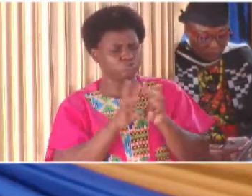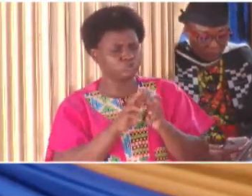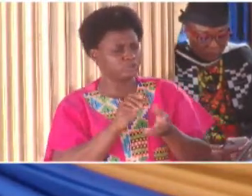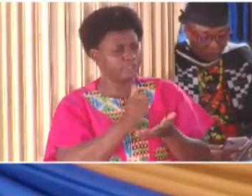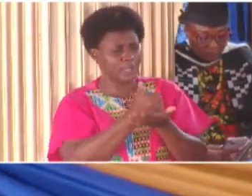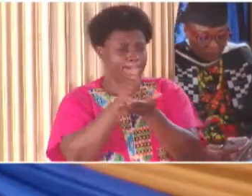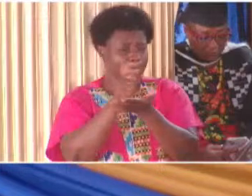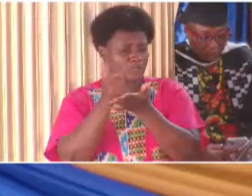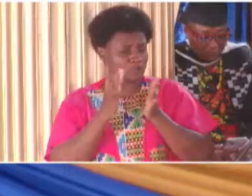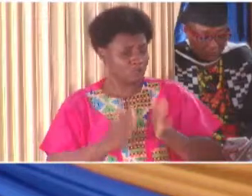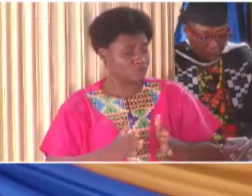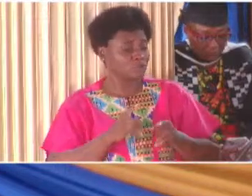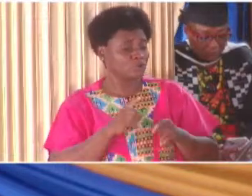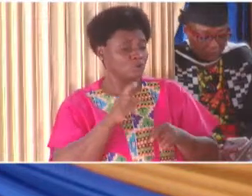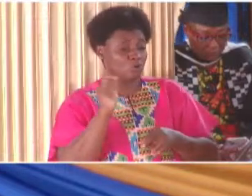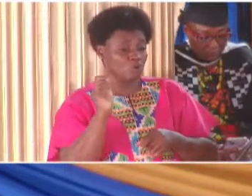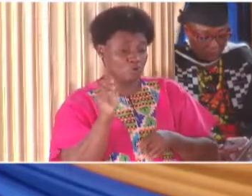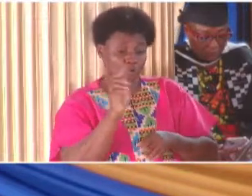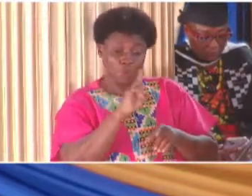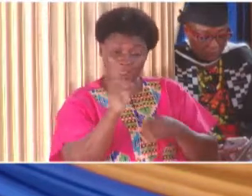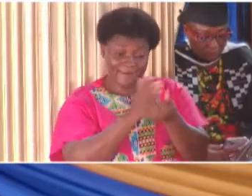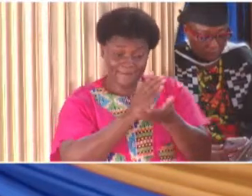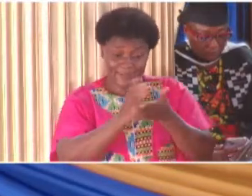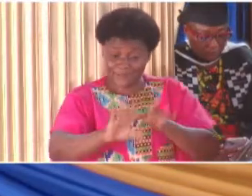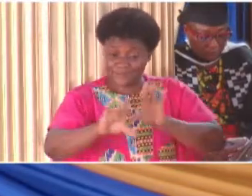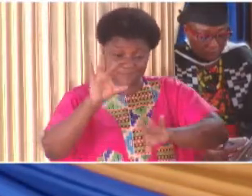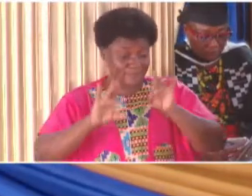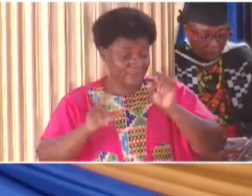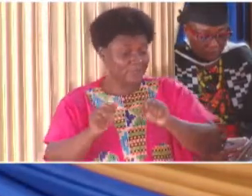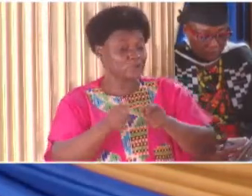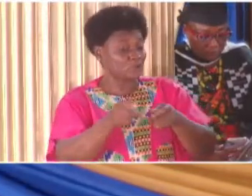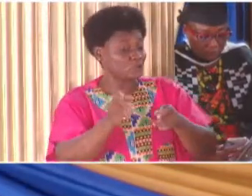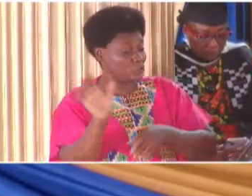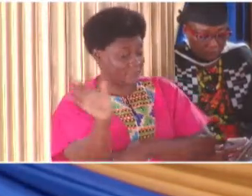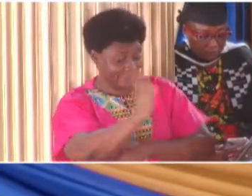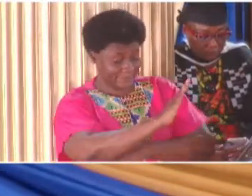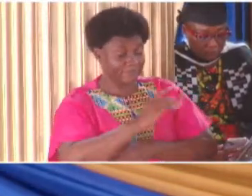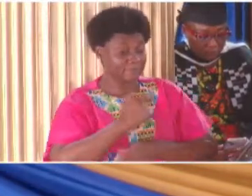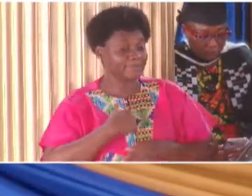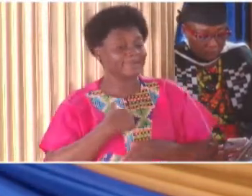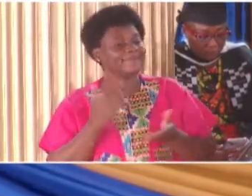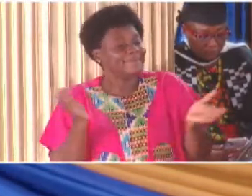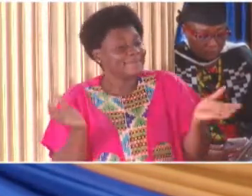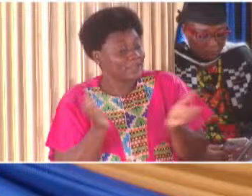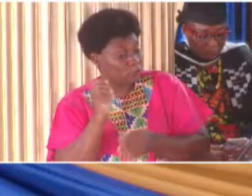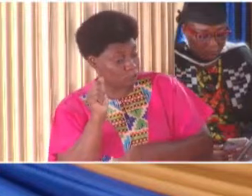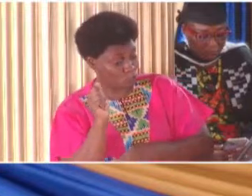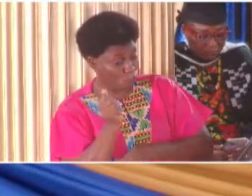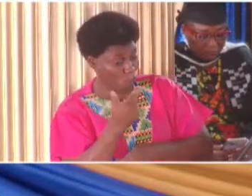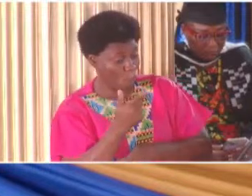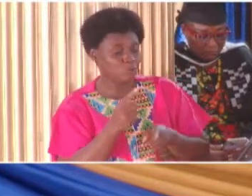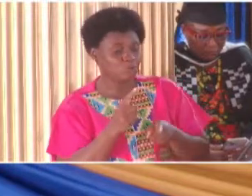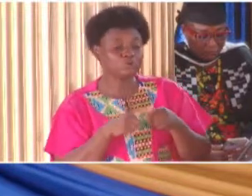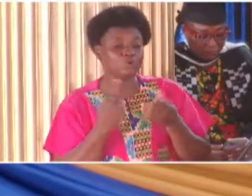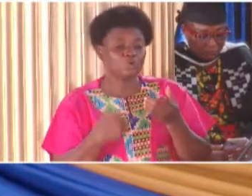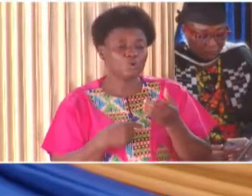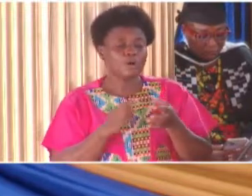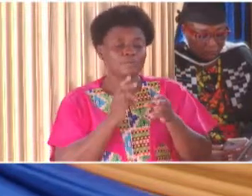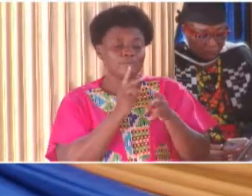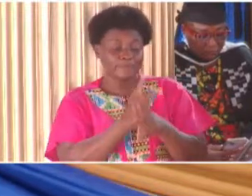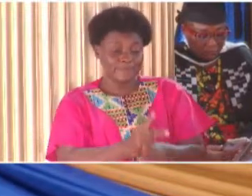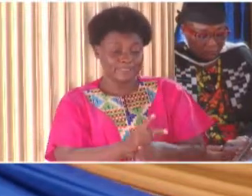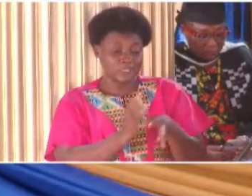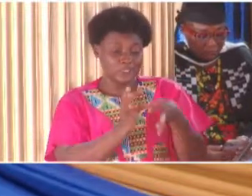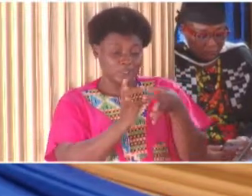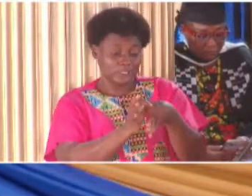ambassadors of your alma mater. I encourage you all to maintain your links with